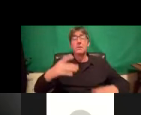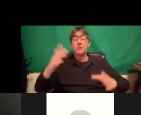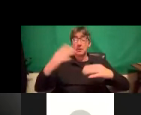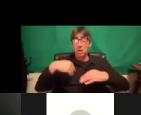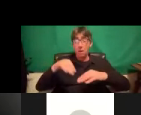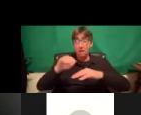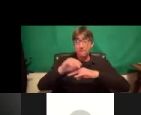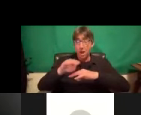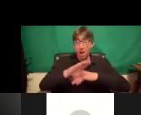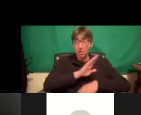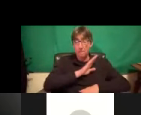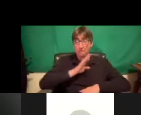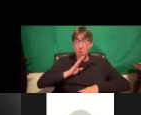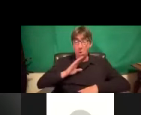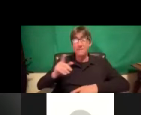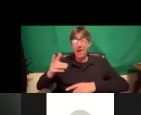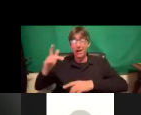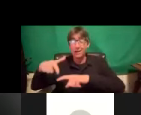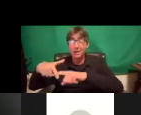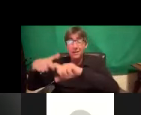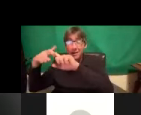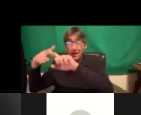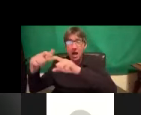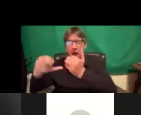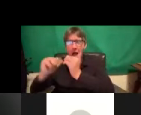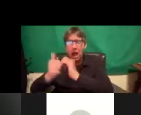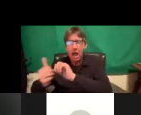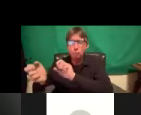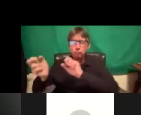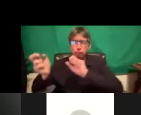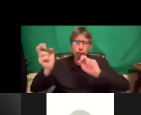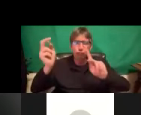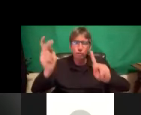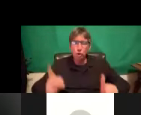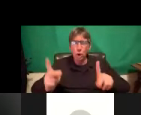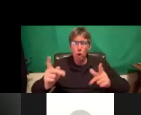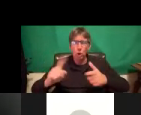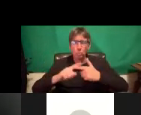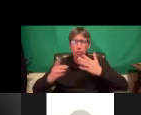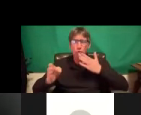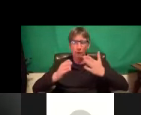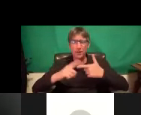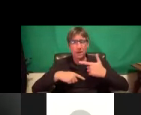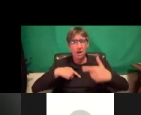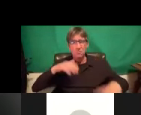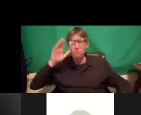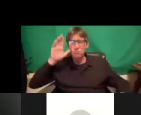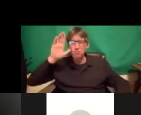that, and kind of my comment that I hope the Fenway will be heavily involved in that process. Thank you.